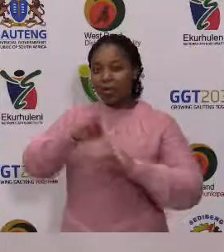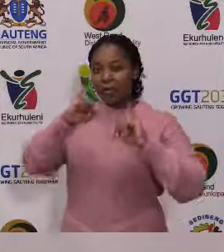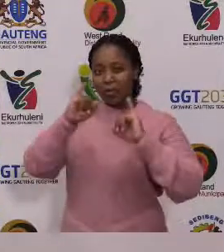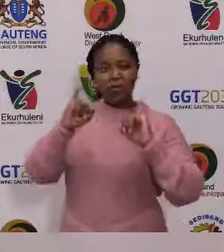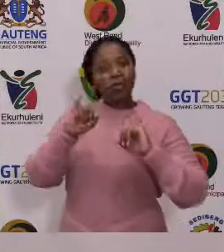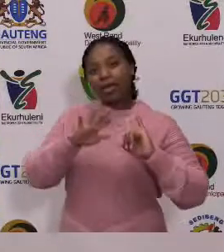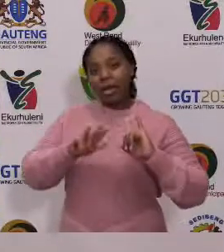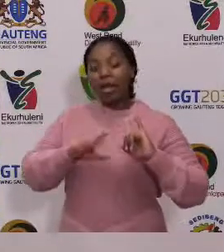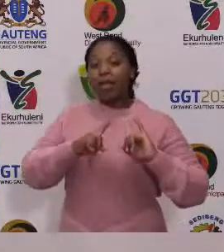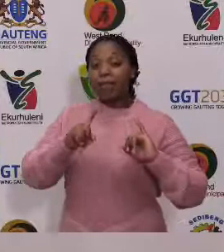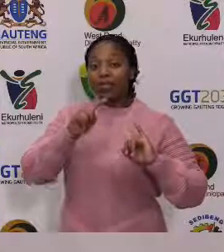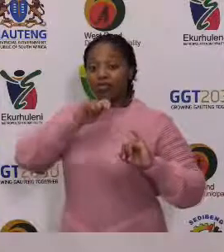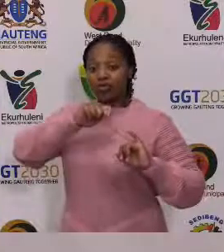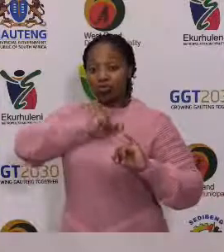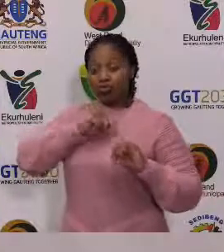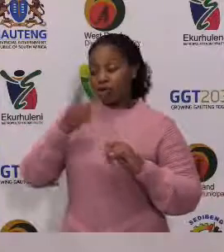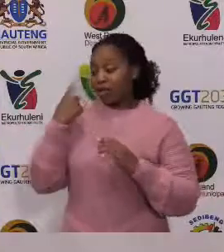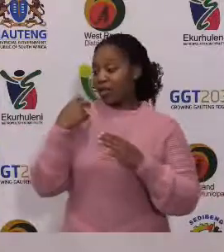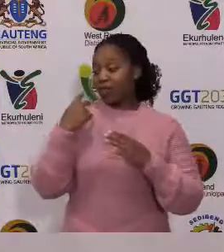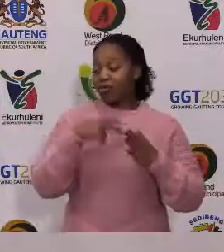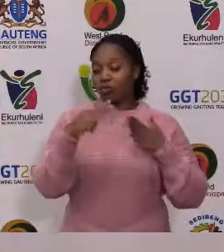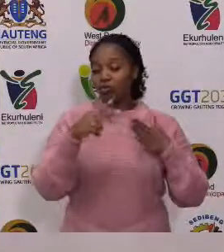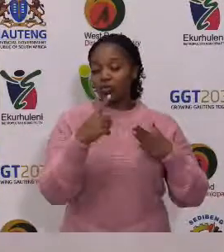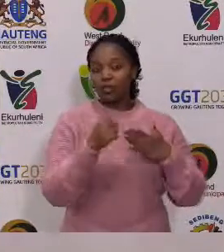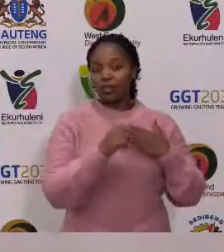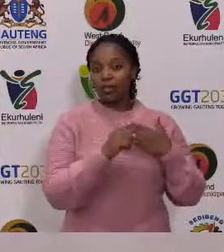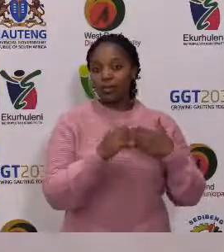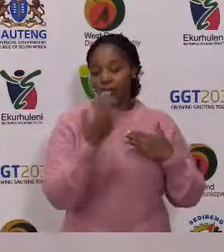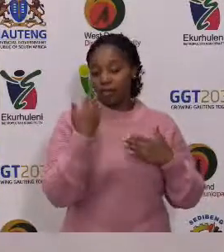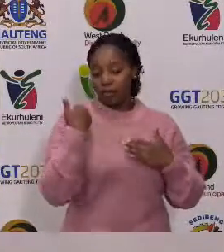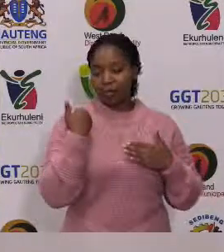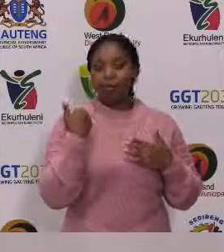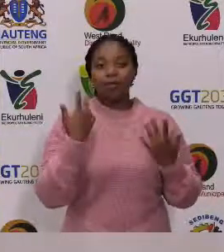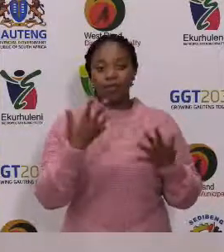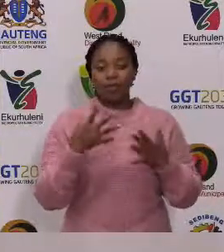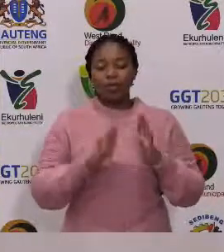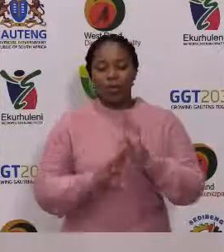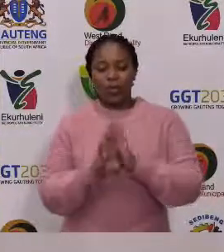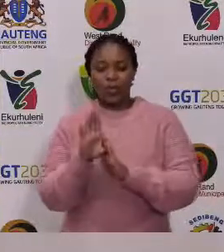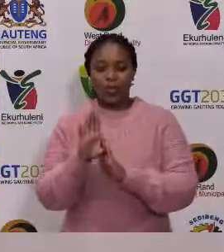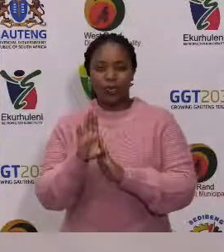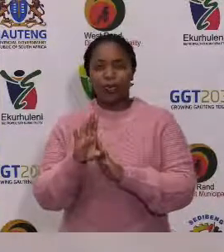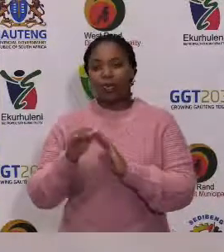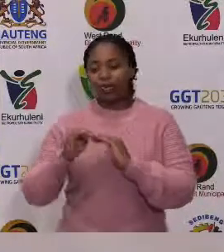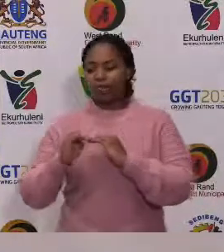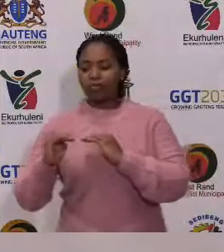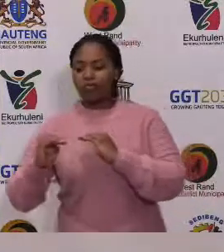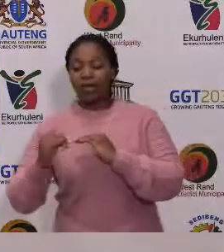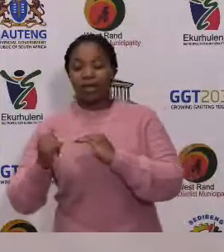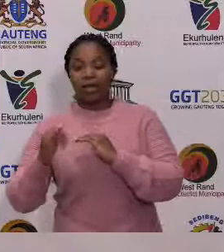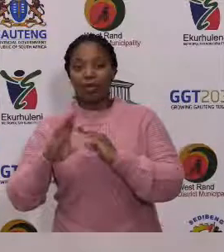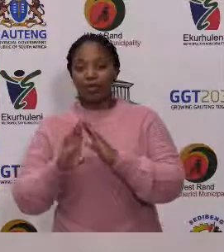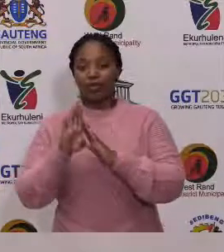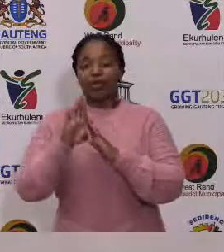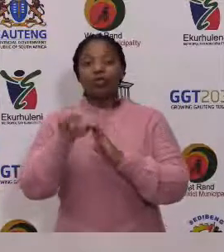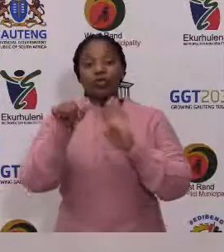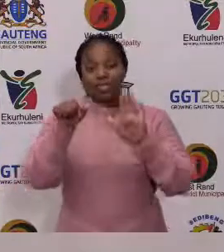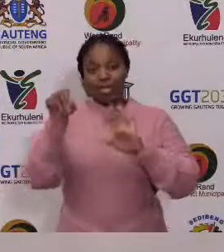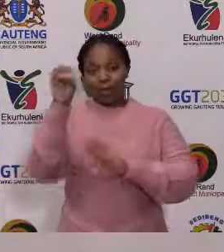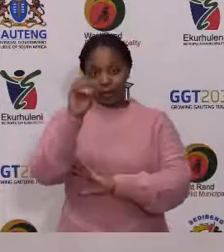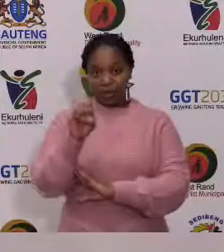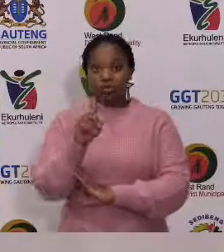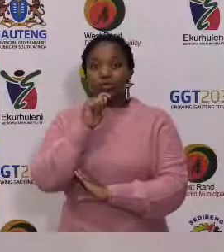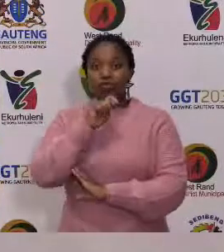from where it used to be 2 weeks ago. It was 3.6%, the average. And if it's gone up to 6%, that is still something that is